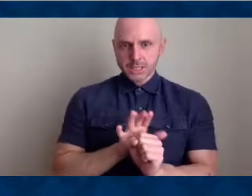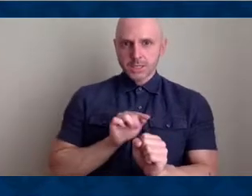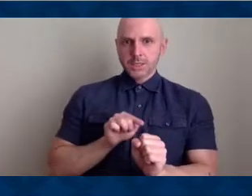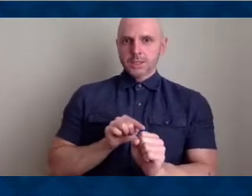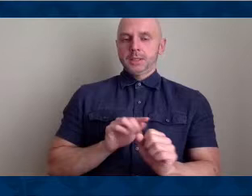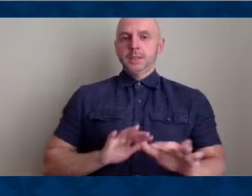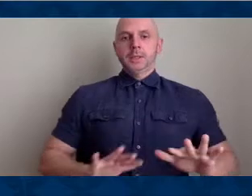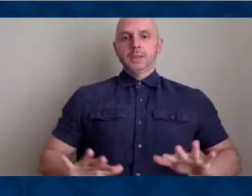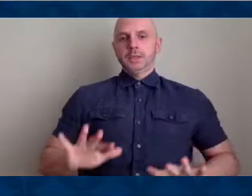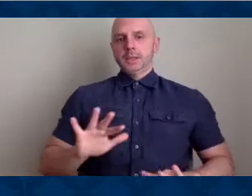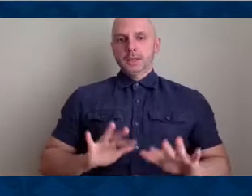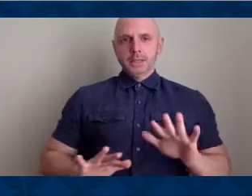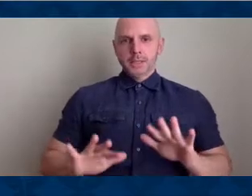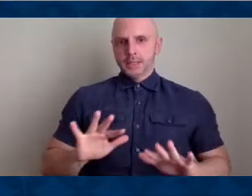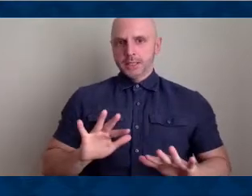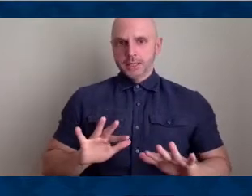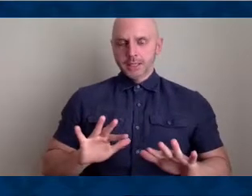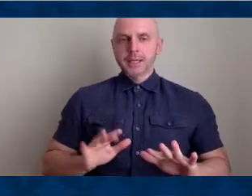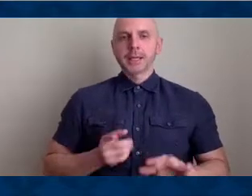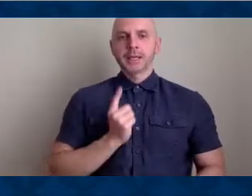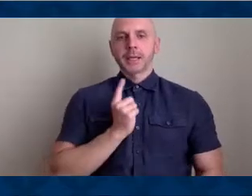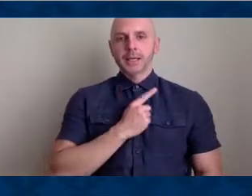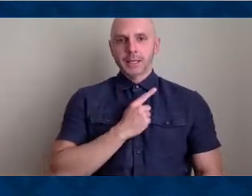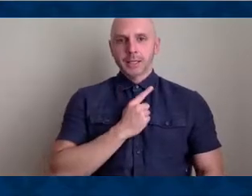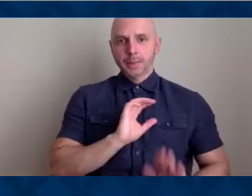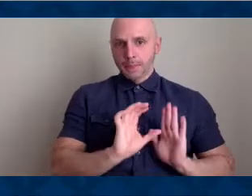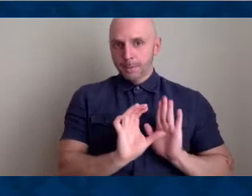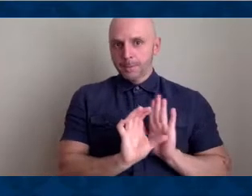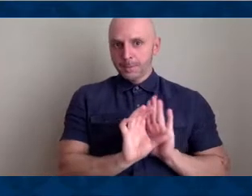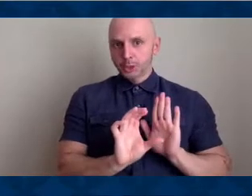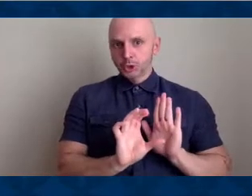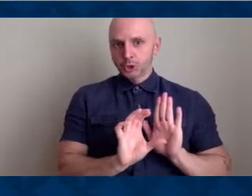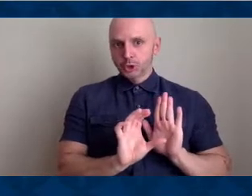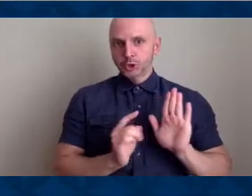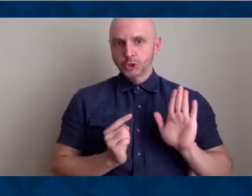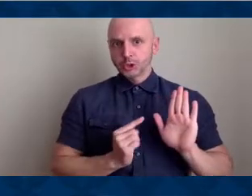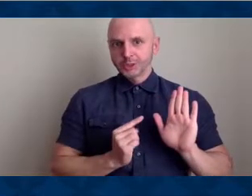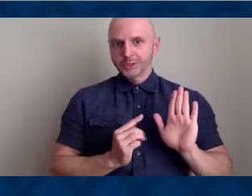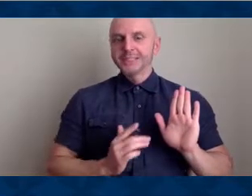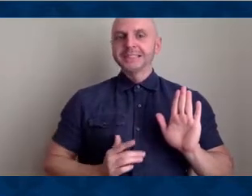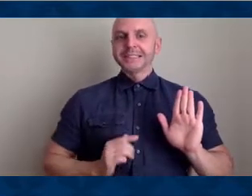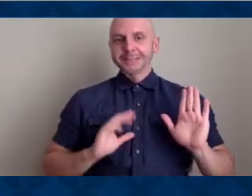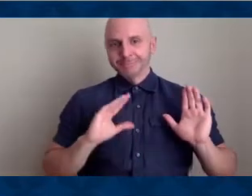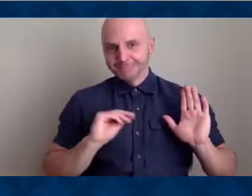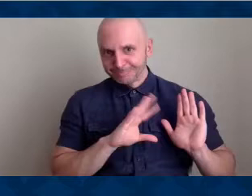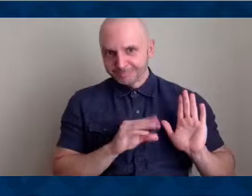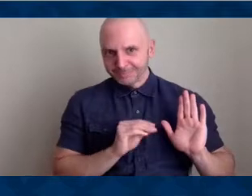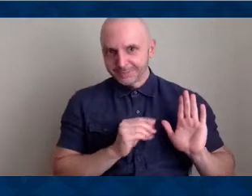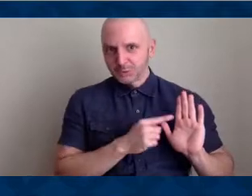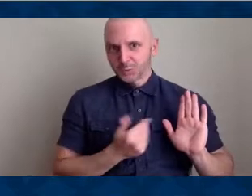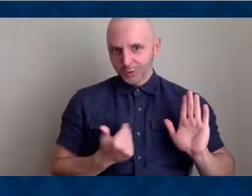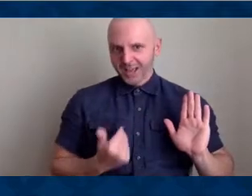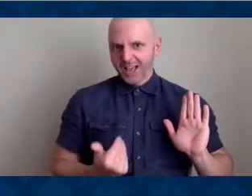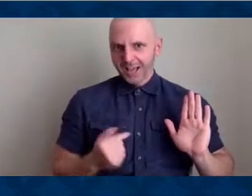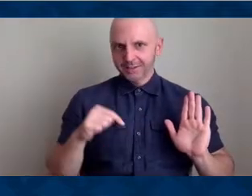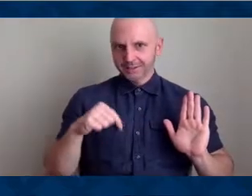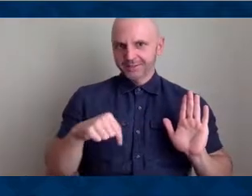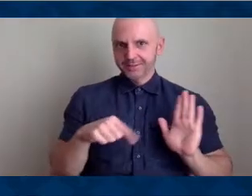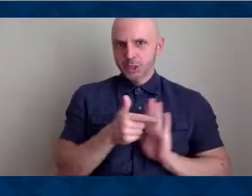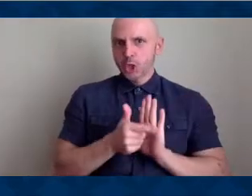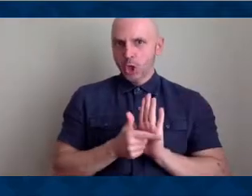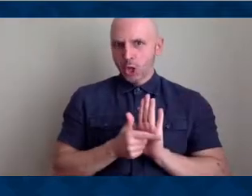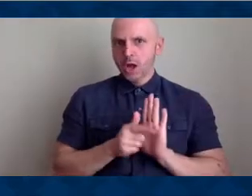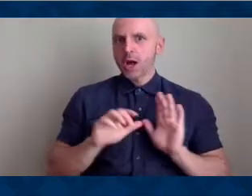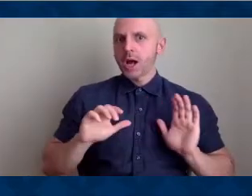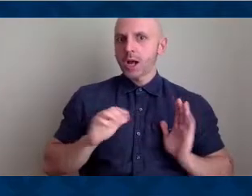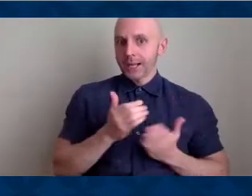a typical classroom. We do have in-person, on-campus classes running in the law school, just some, not